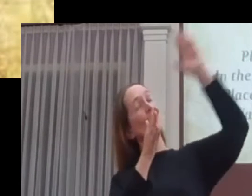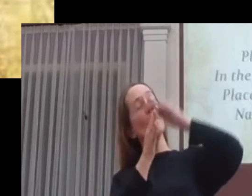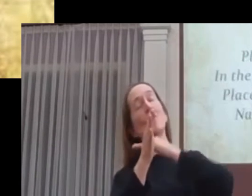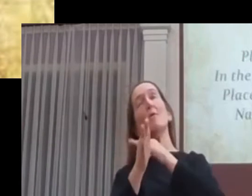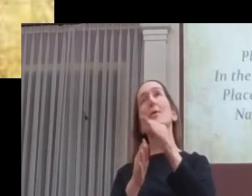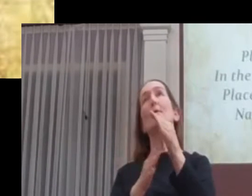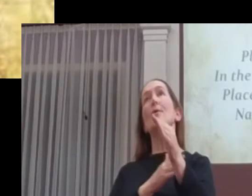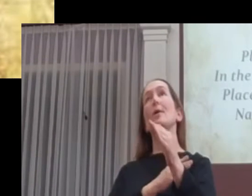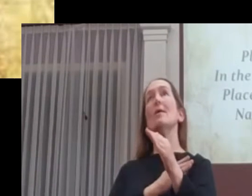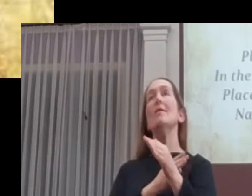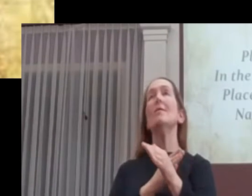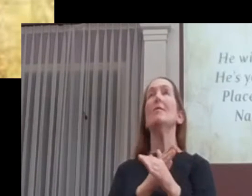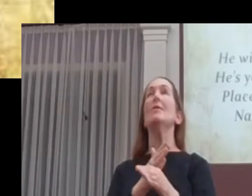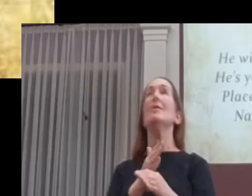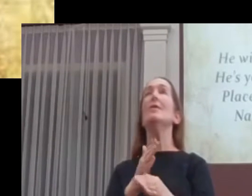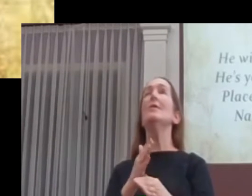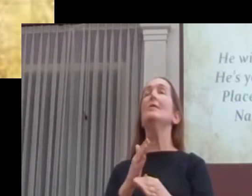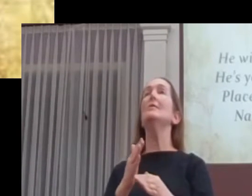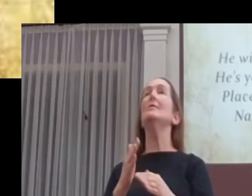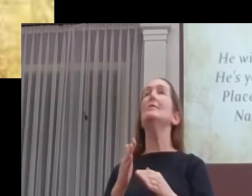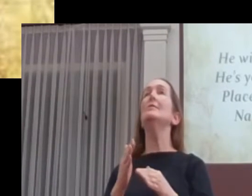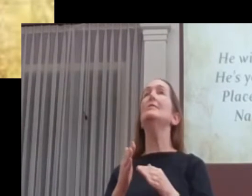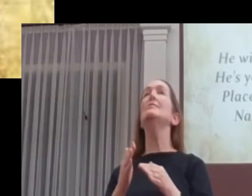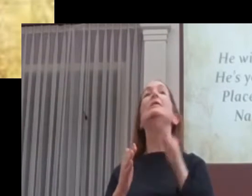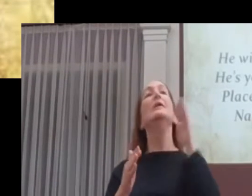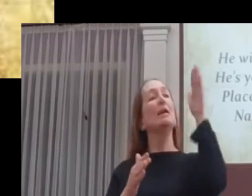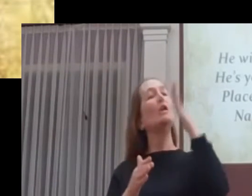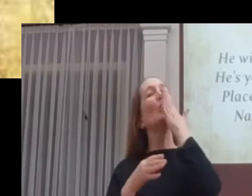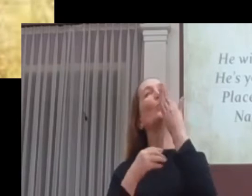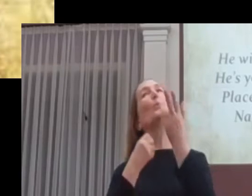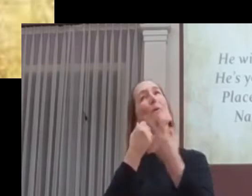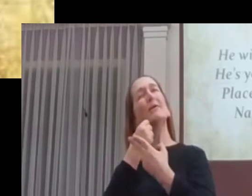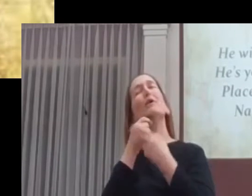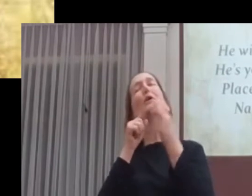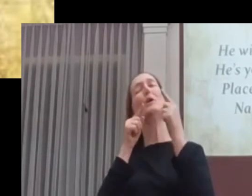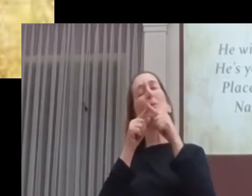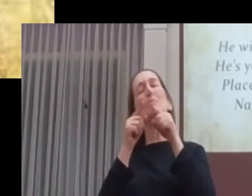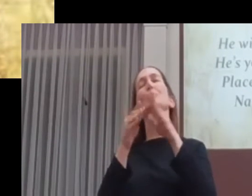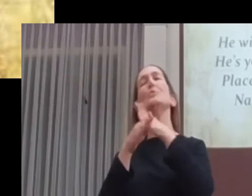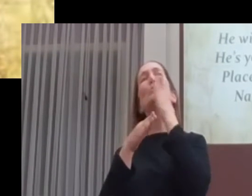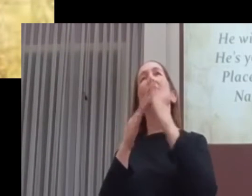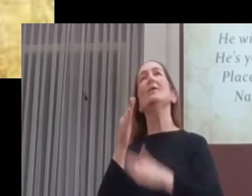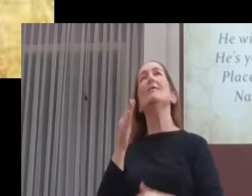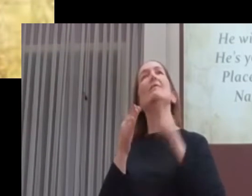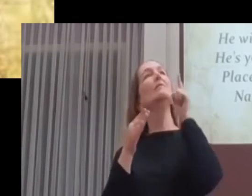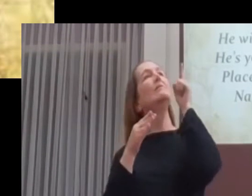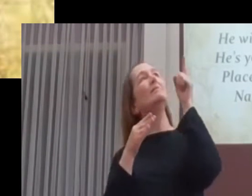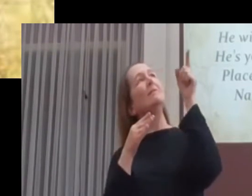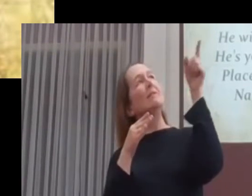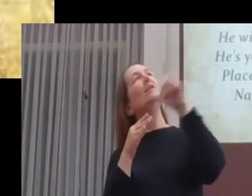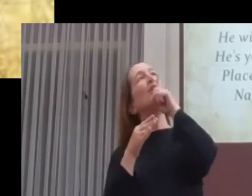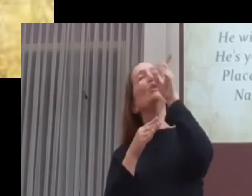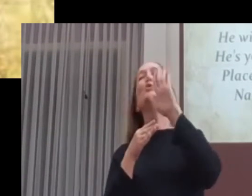garden. Place your hand in the nail's garden.